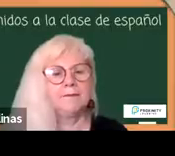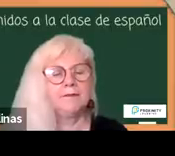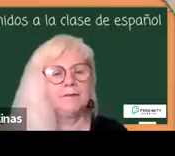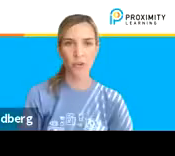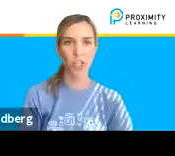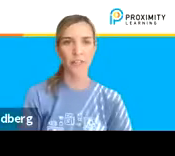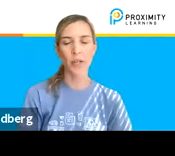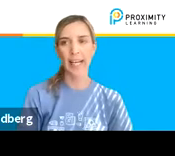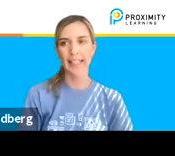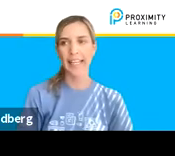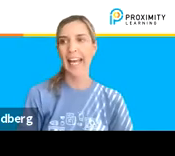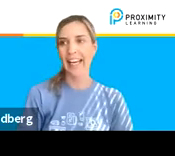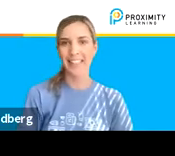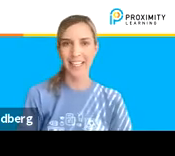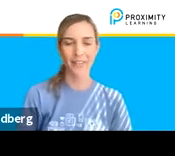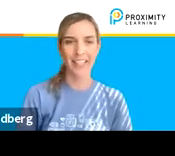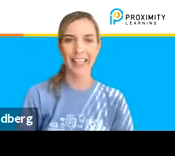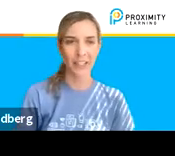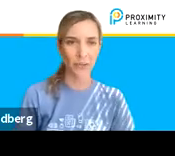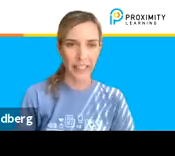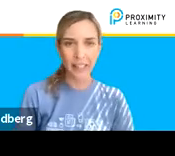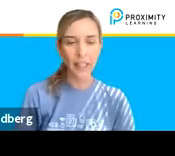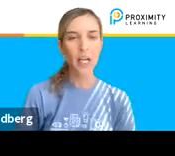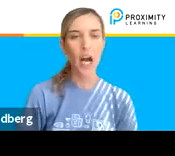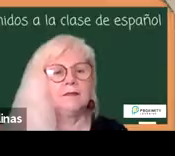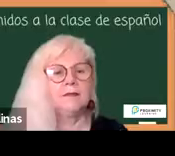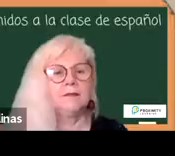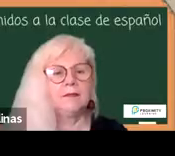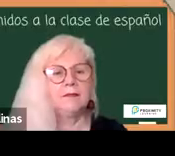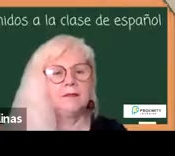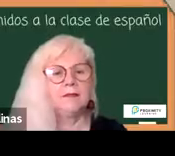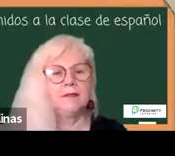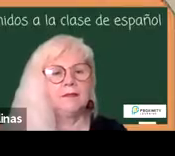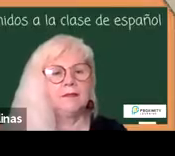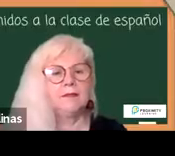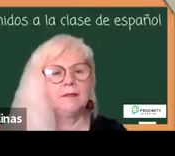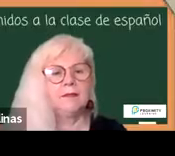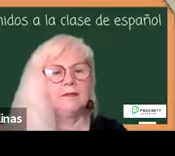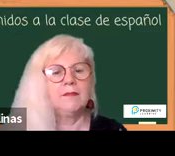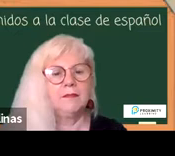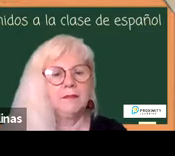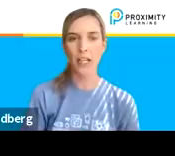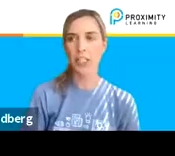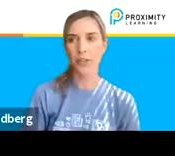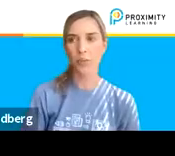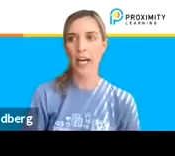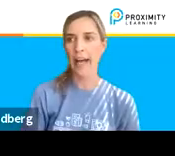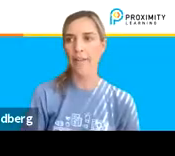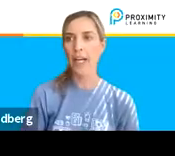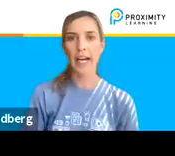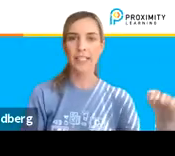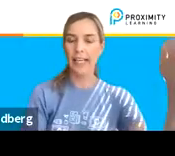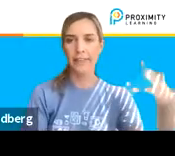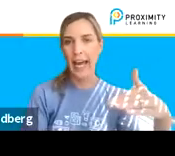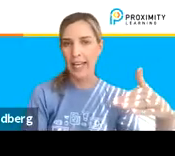central location for all of you guys to get access to everything that you need. So from here, for all of the new hire teachers, we'll